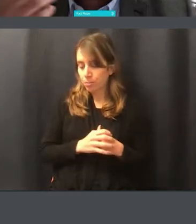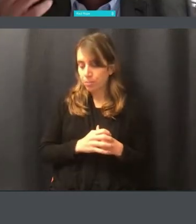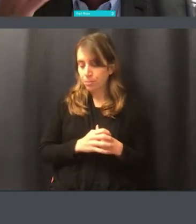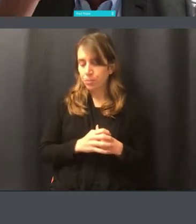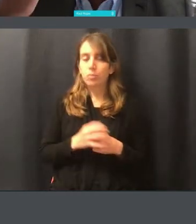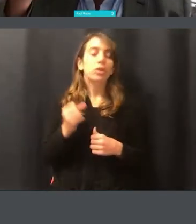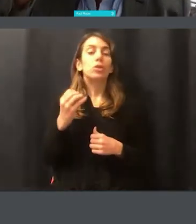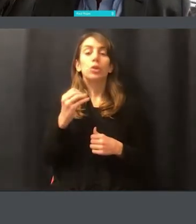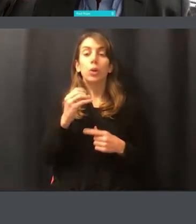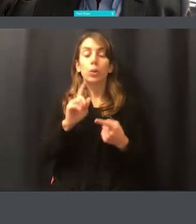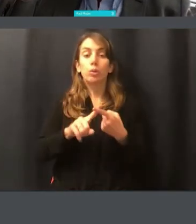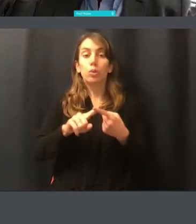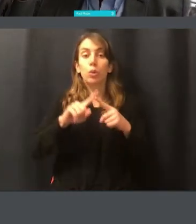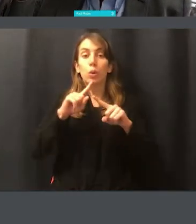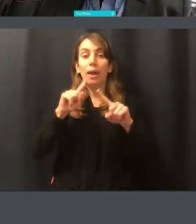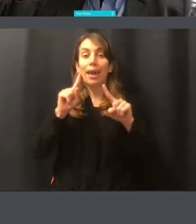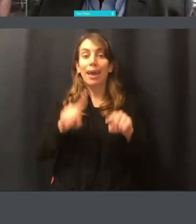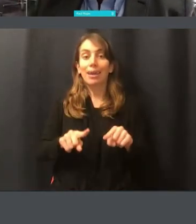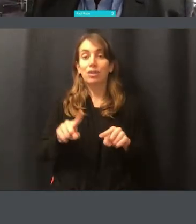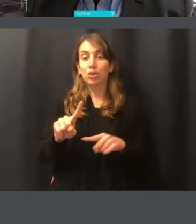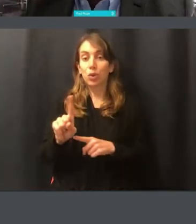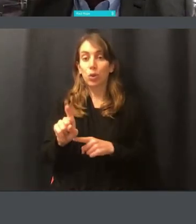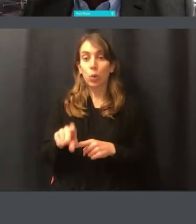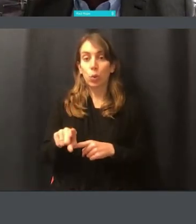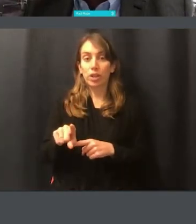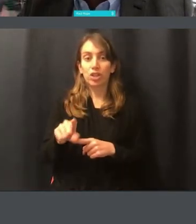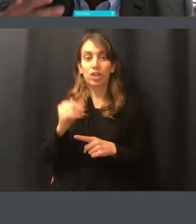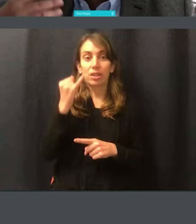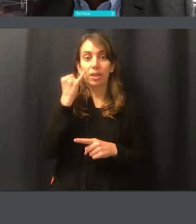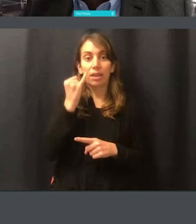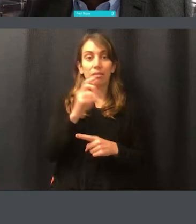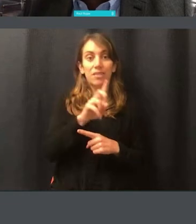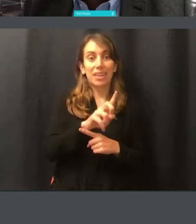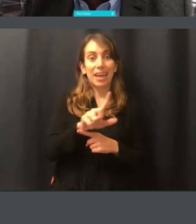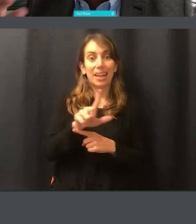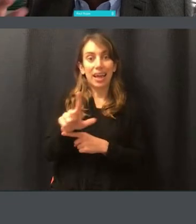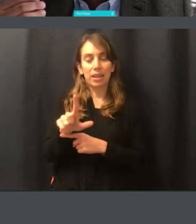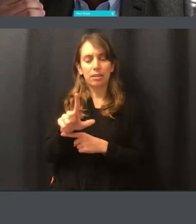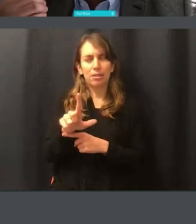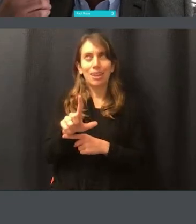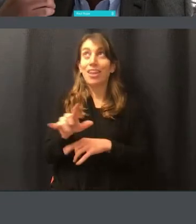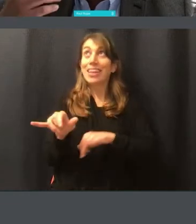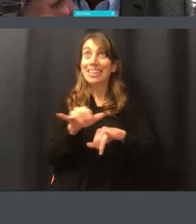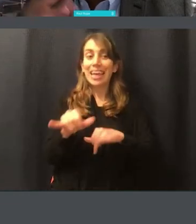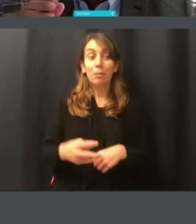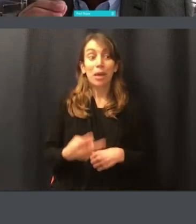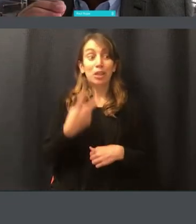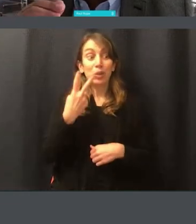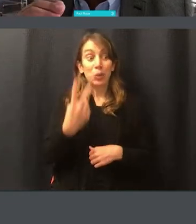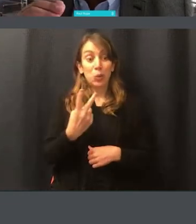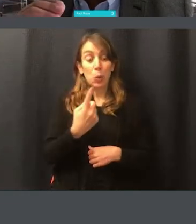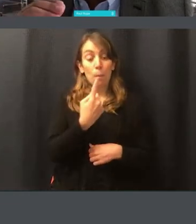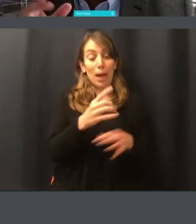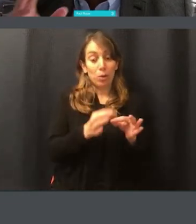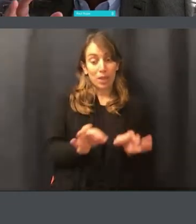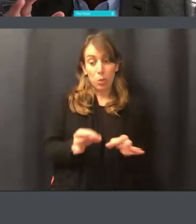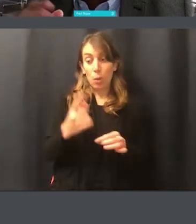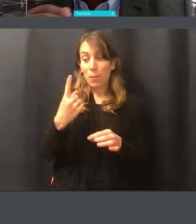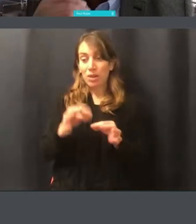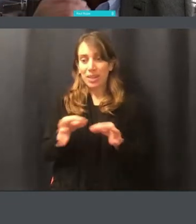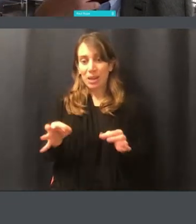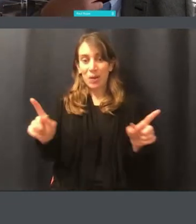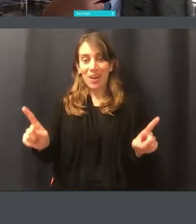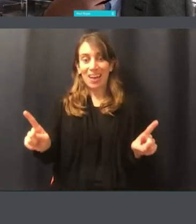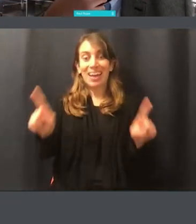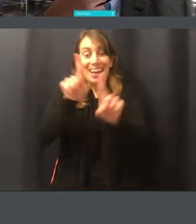So to answer that question about whether DLLs are two monolinguals in one, the answer is no, right? The two languages of these kids are going to